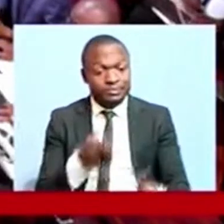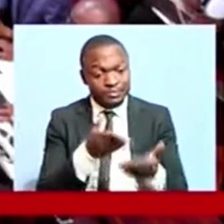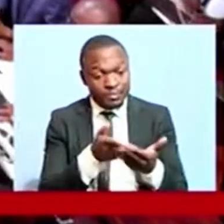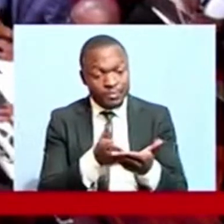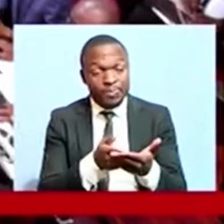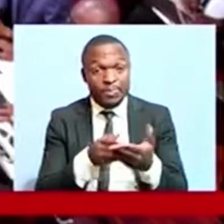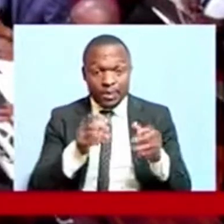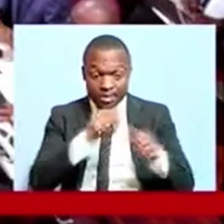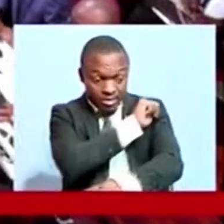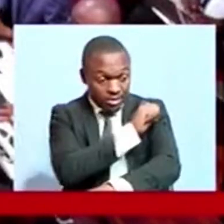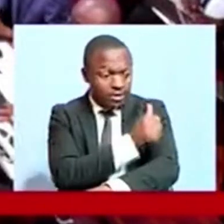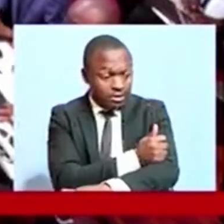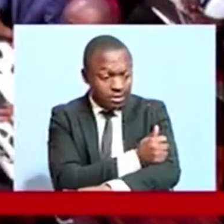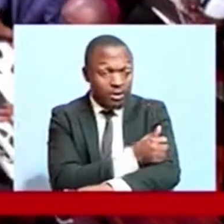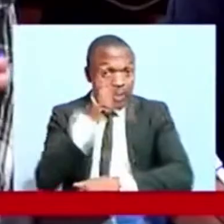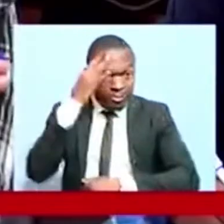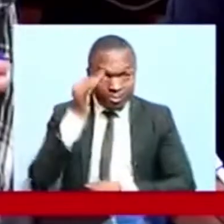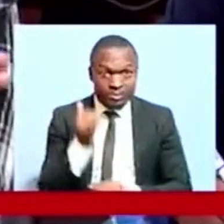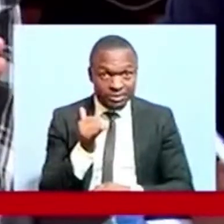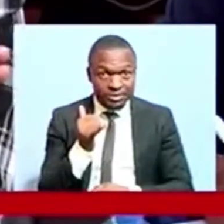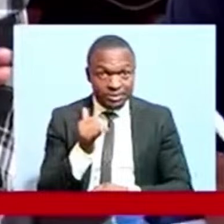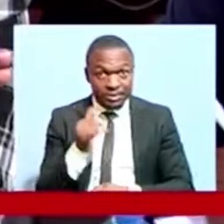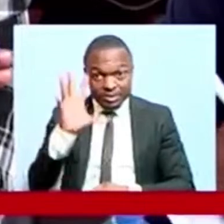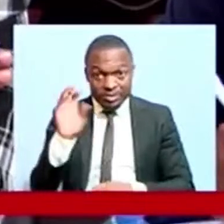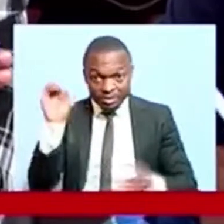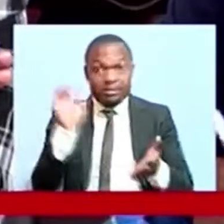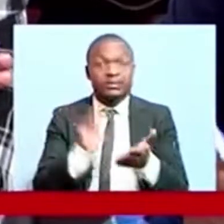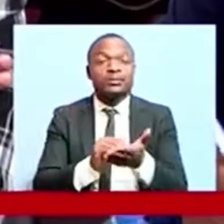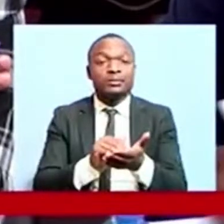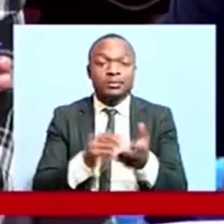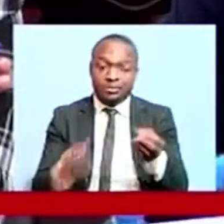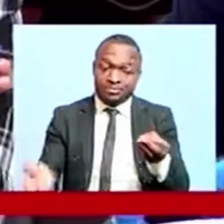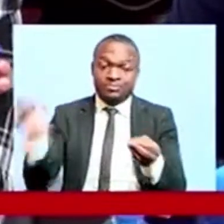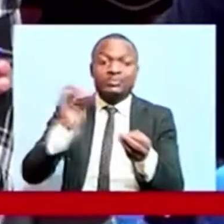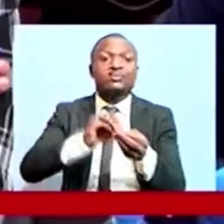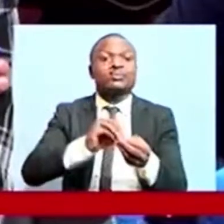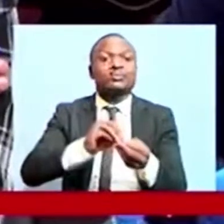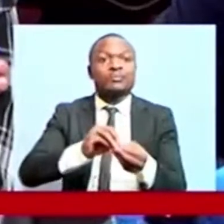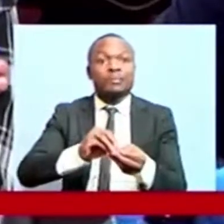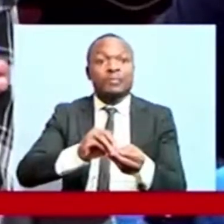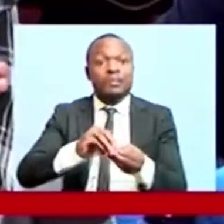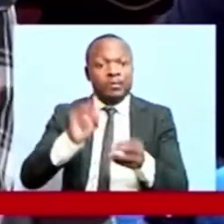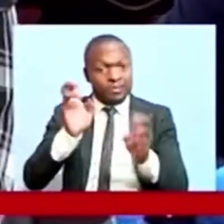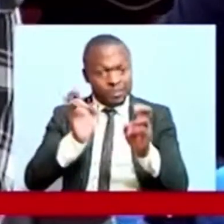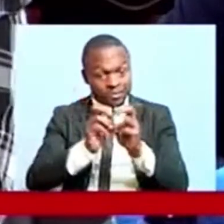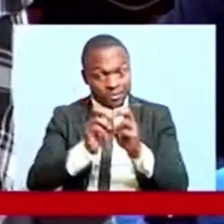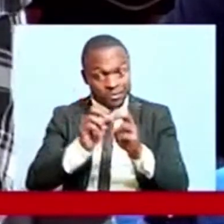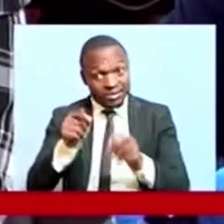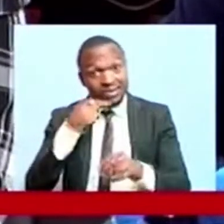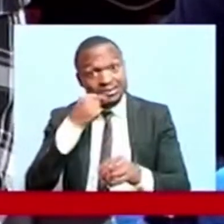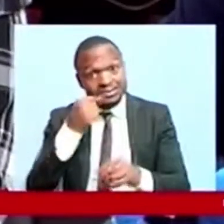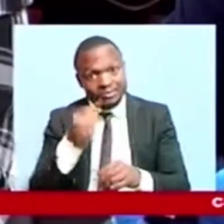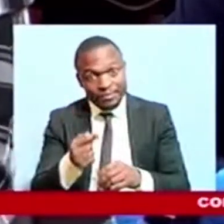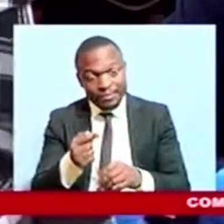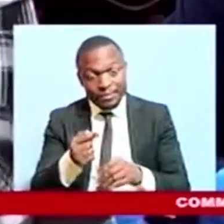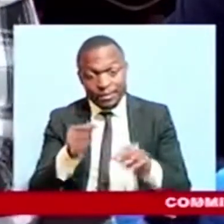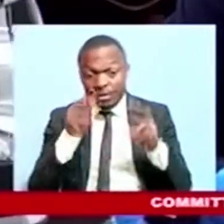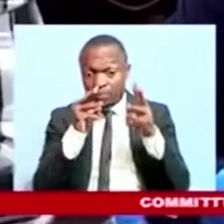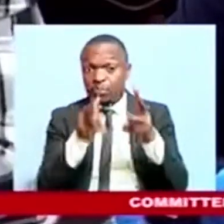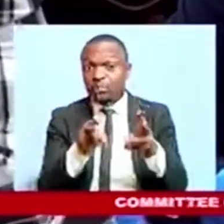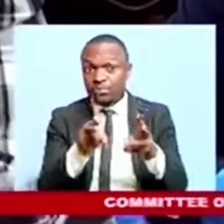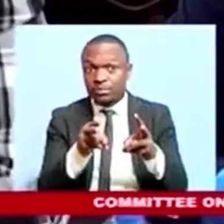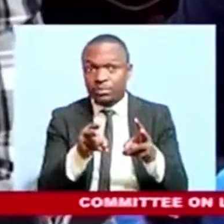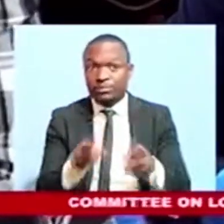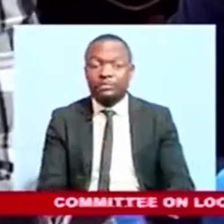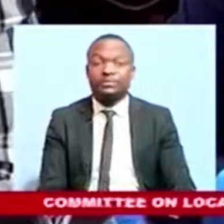The authority why the 50,000 was added to the contract. Like I stated, the way we. No,